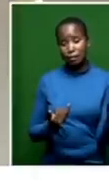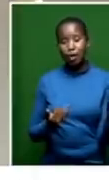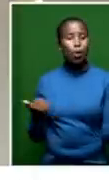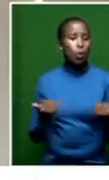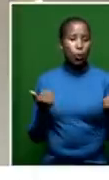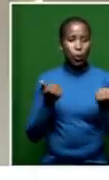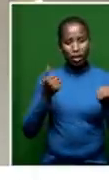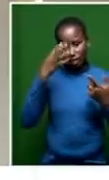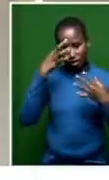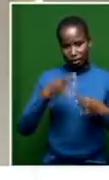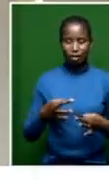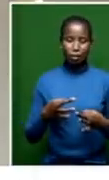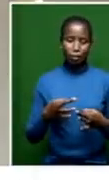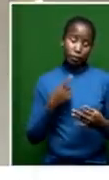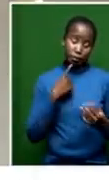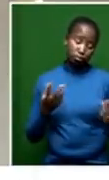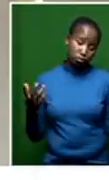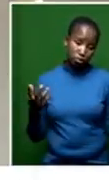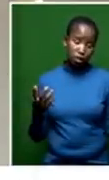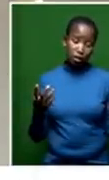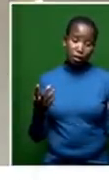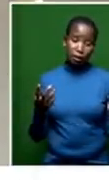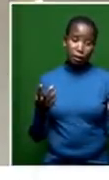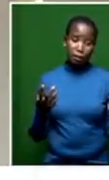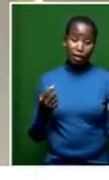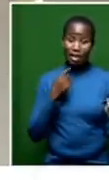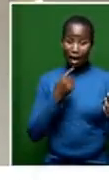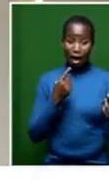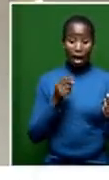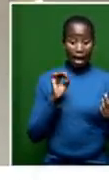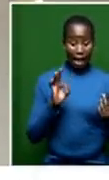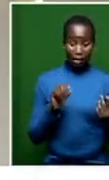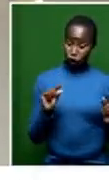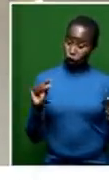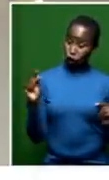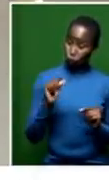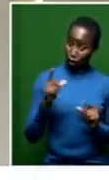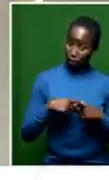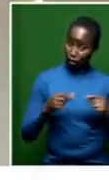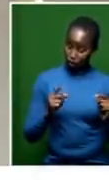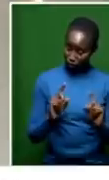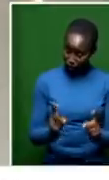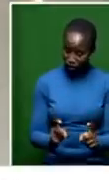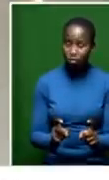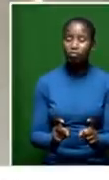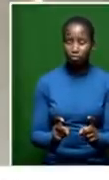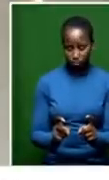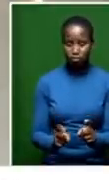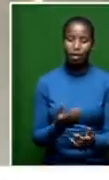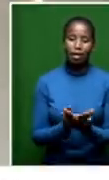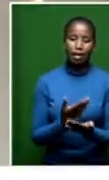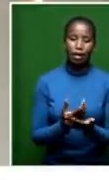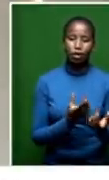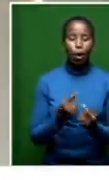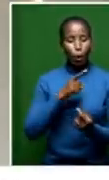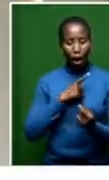determined and says to us, the sooner we fix this, the better, because that office has got to be assisted